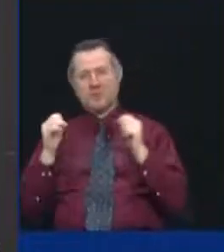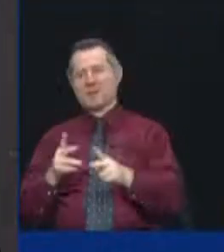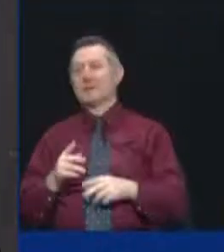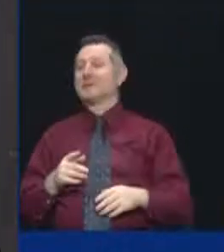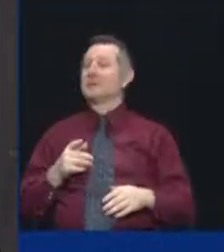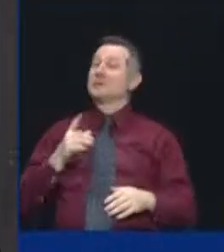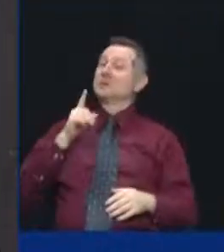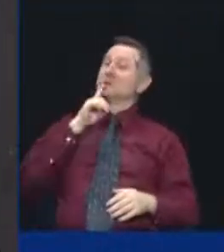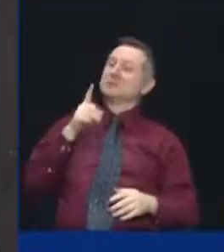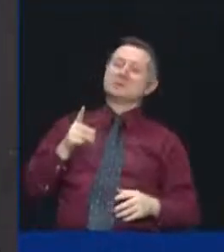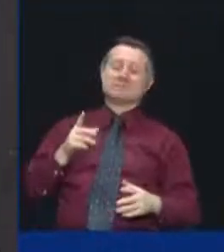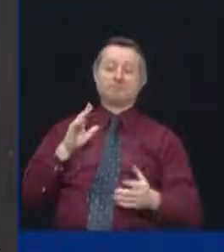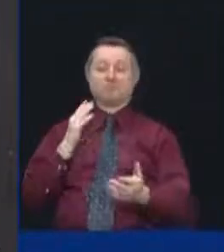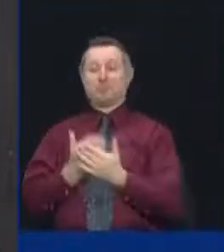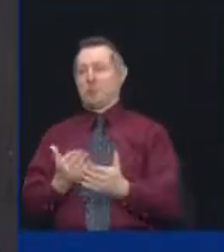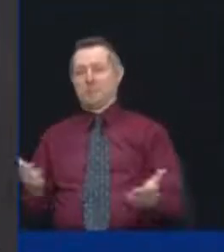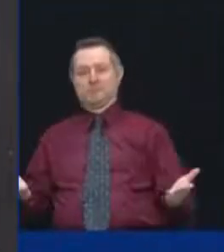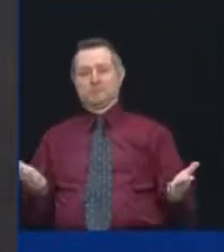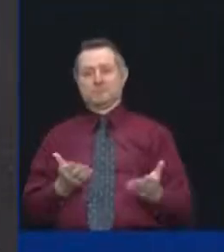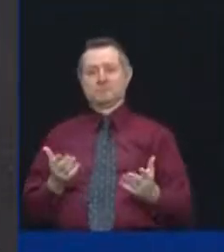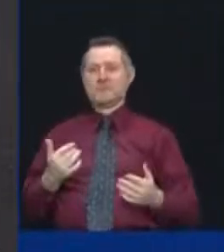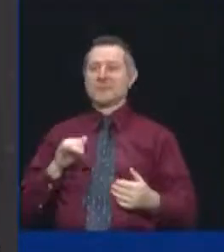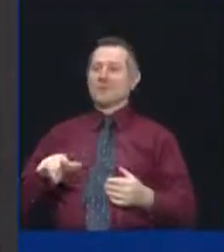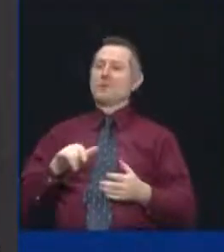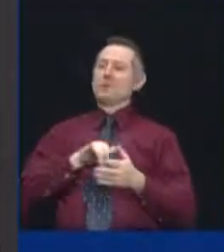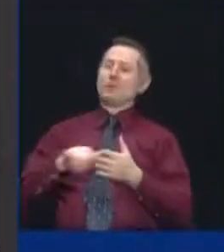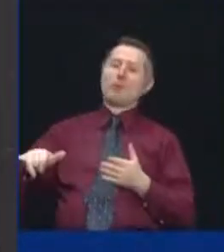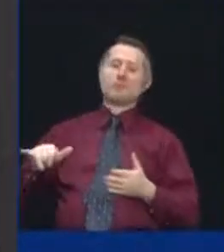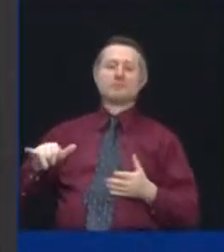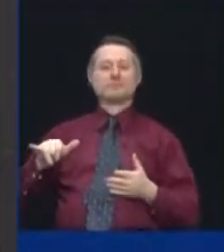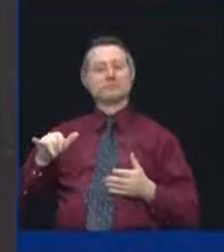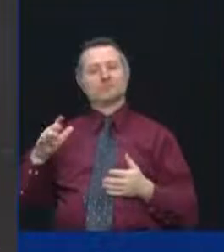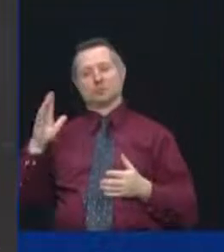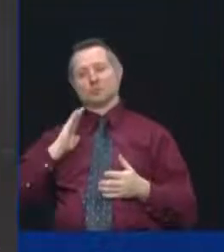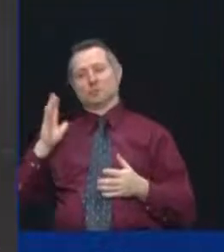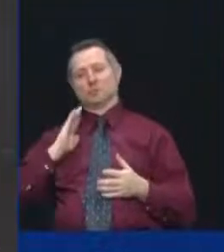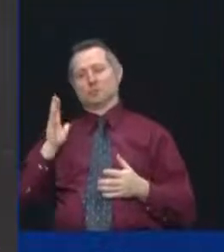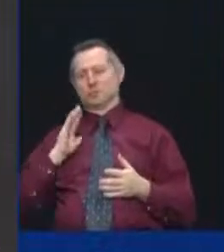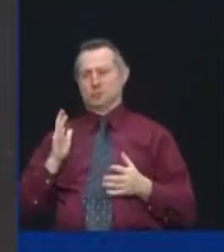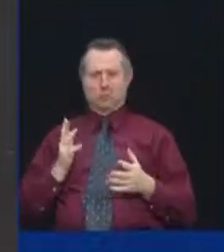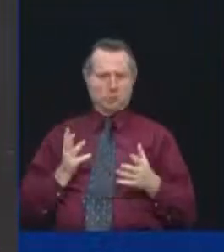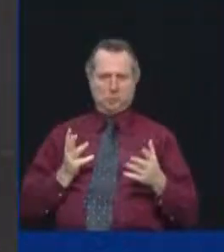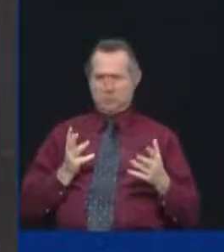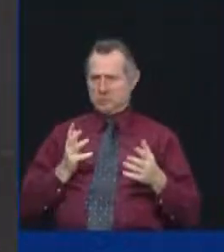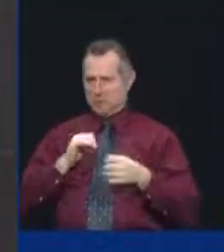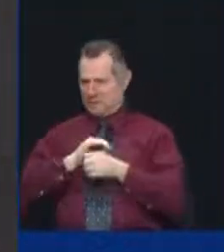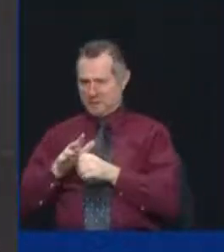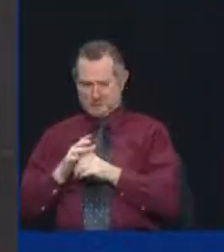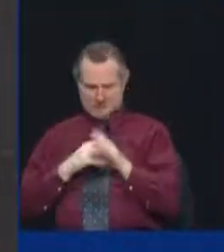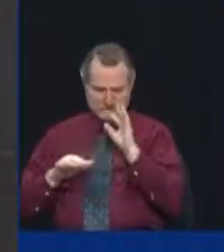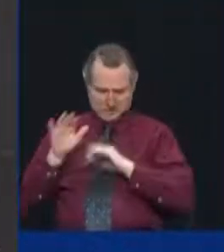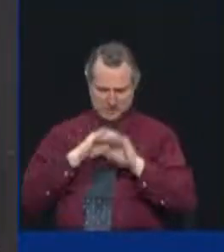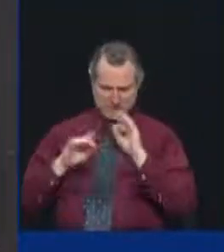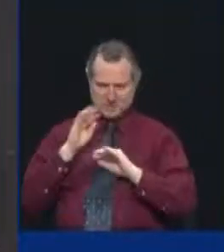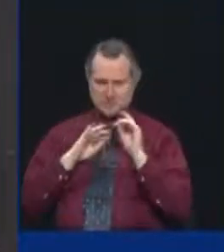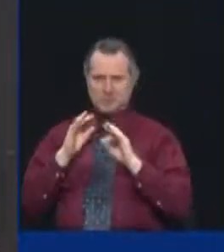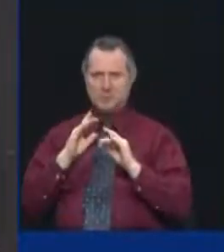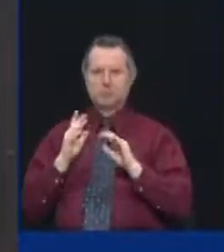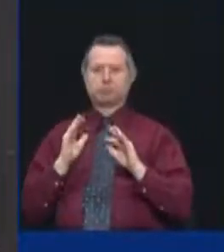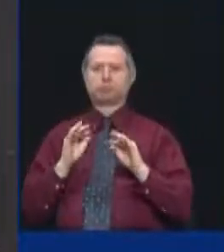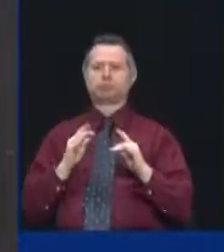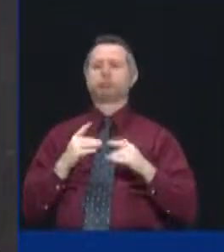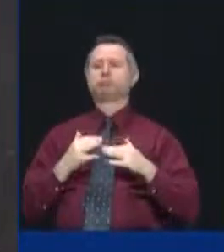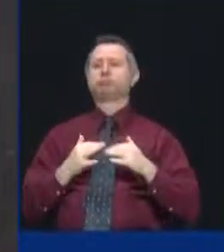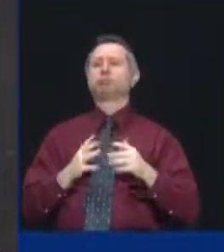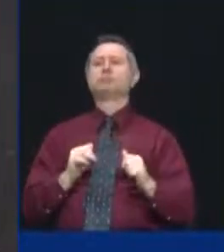speaks volumes for where we are as a state and a city, and that this reopening of baseball